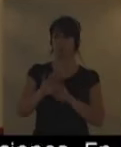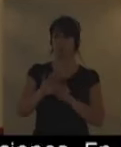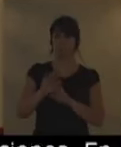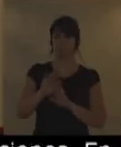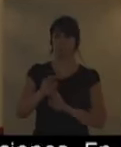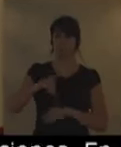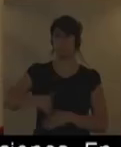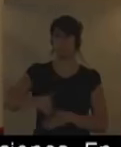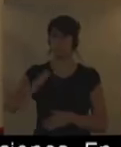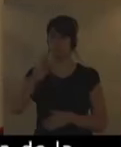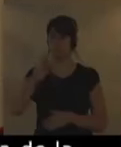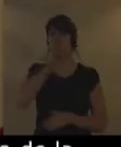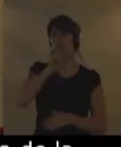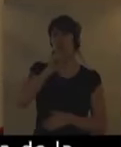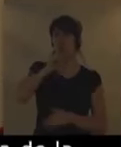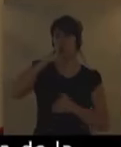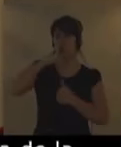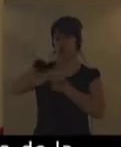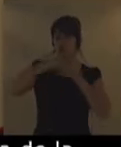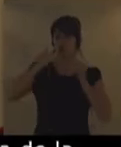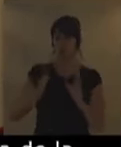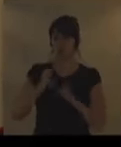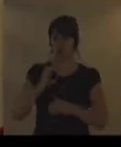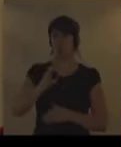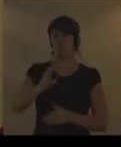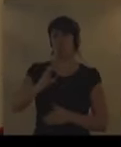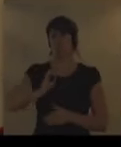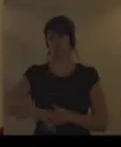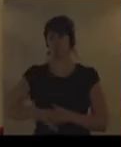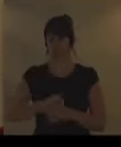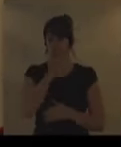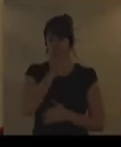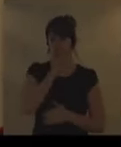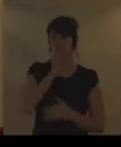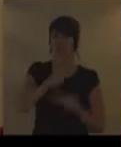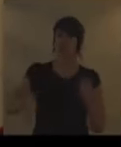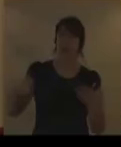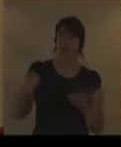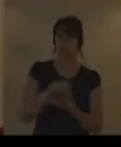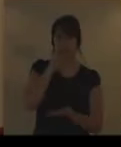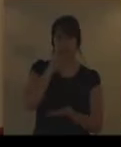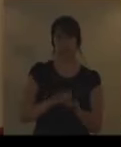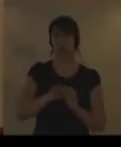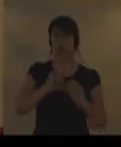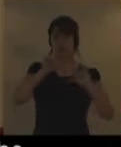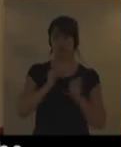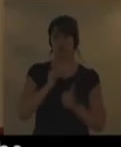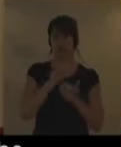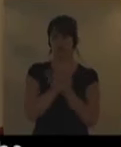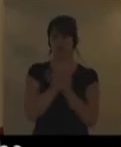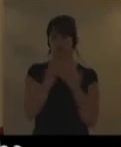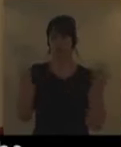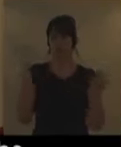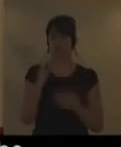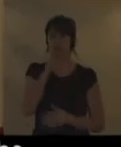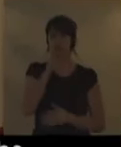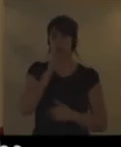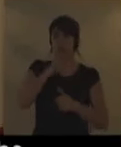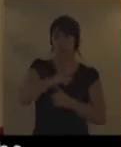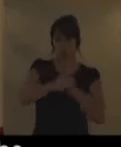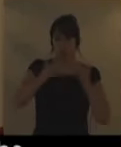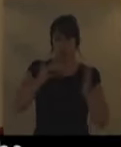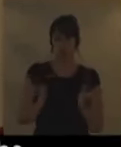27 positions. This cube is in front of the user, who selects a